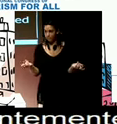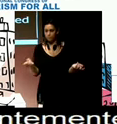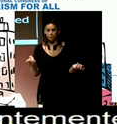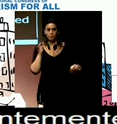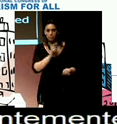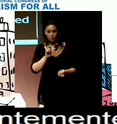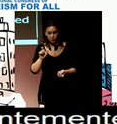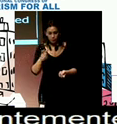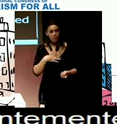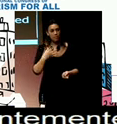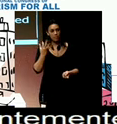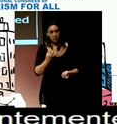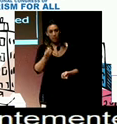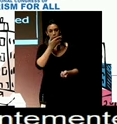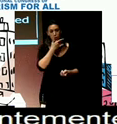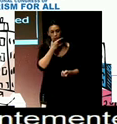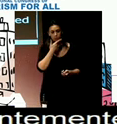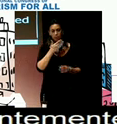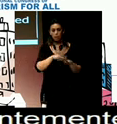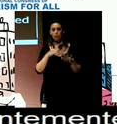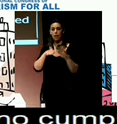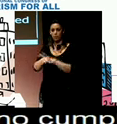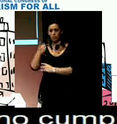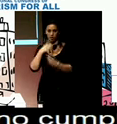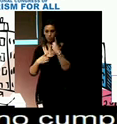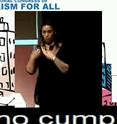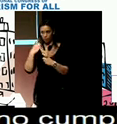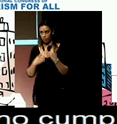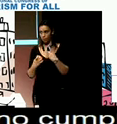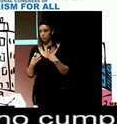known, all the work is useless.